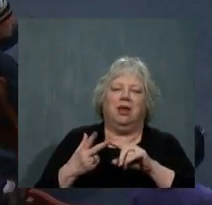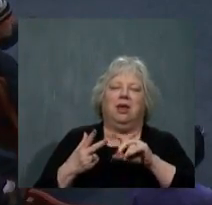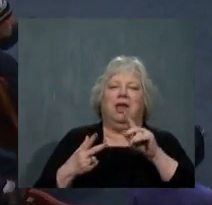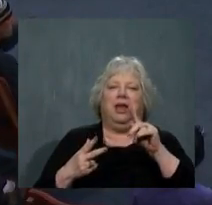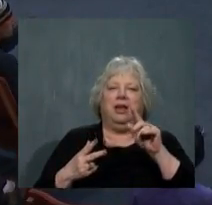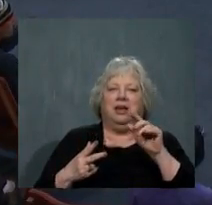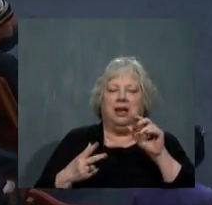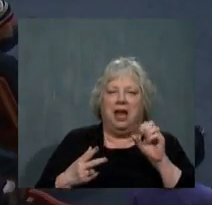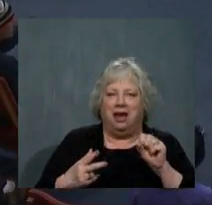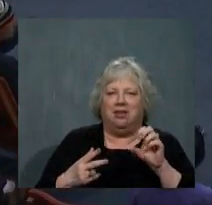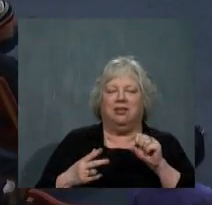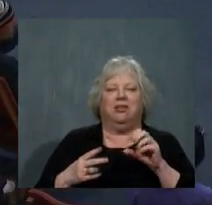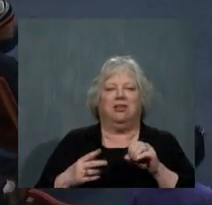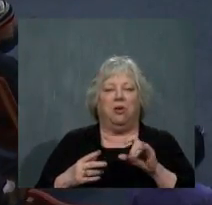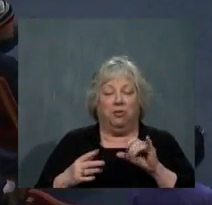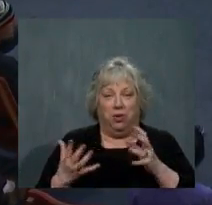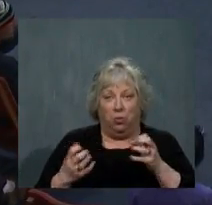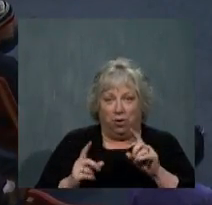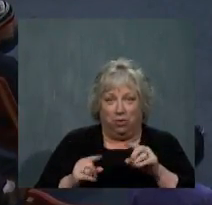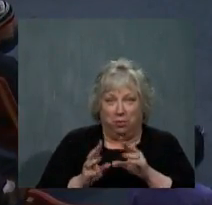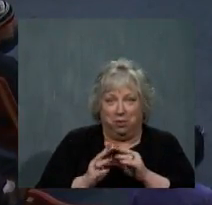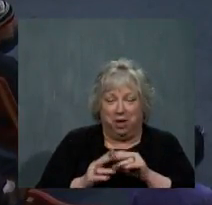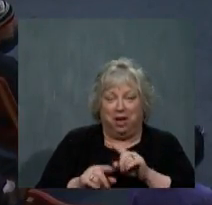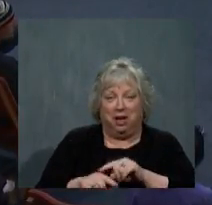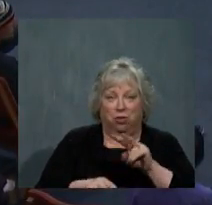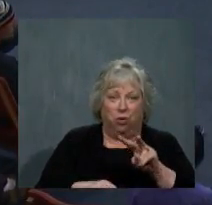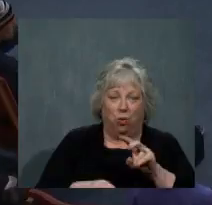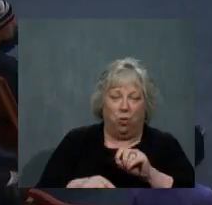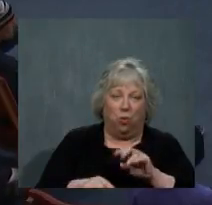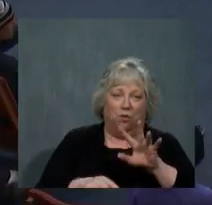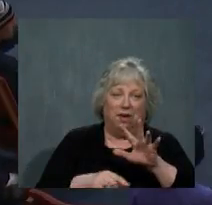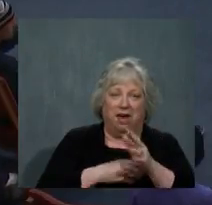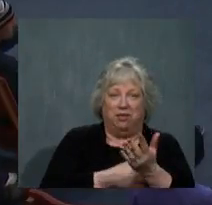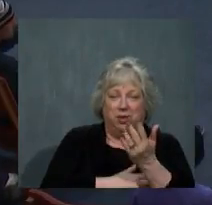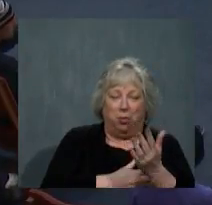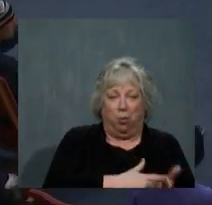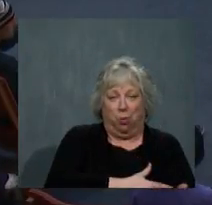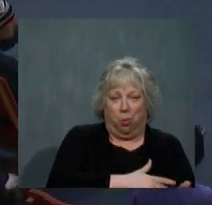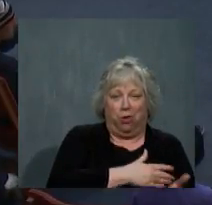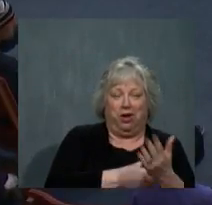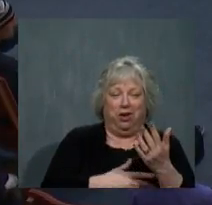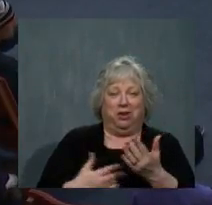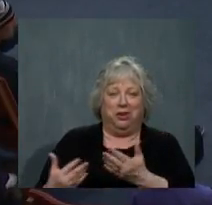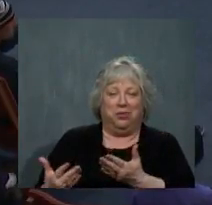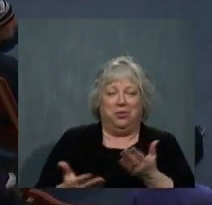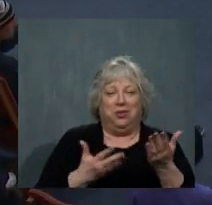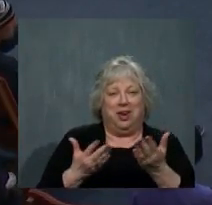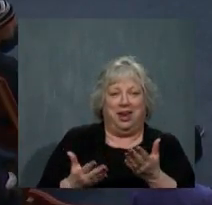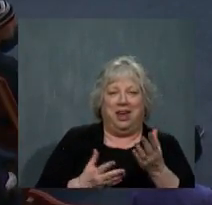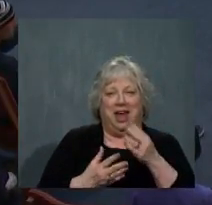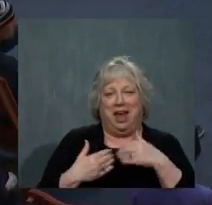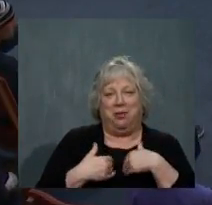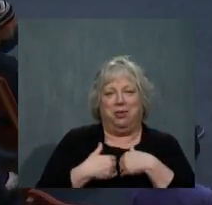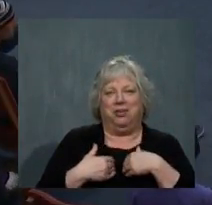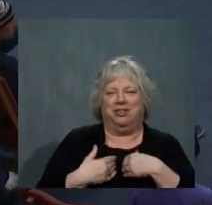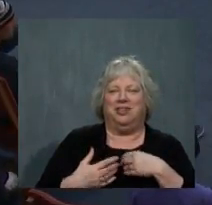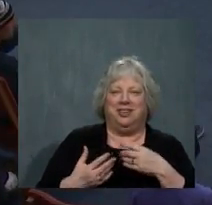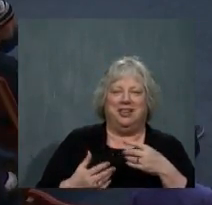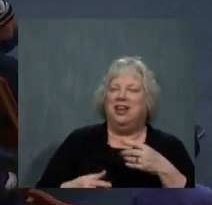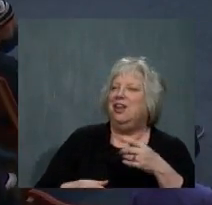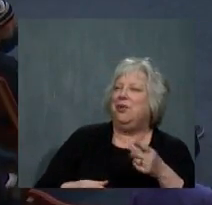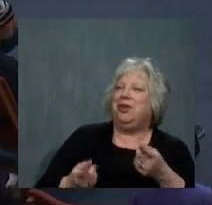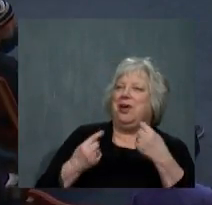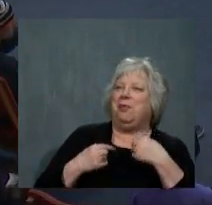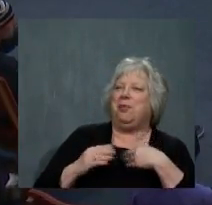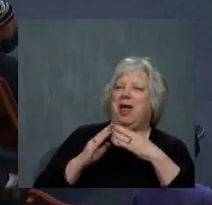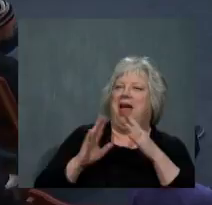you can go to 2 or 5 o'clock at the Animal Village. So your meeting would be late for me. Okay. You can come to my house, and you